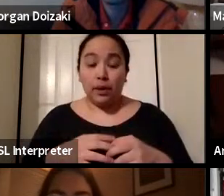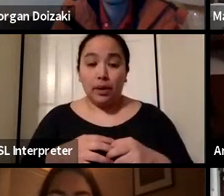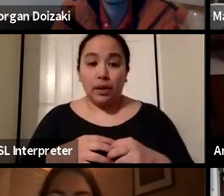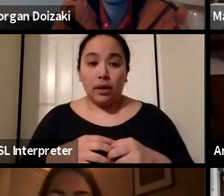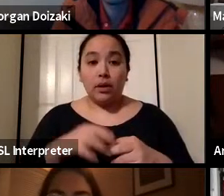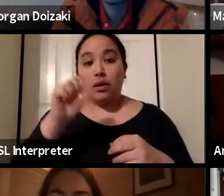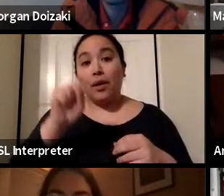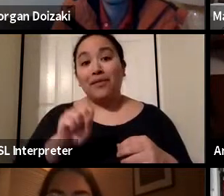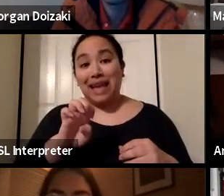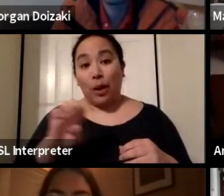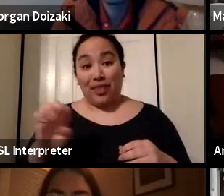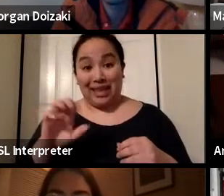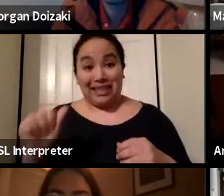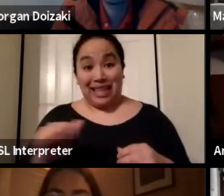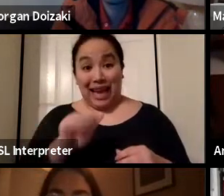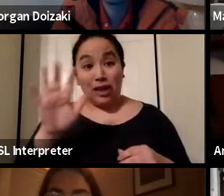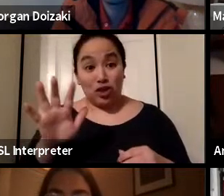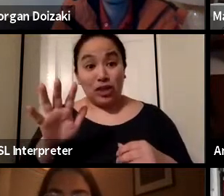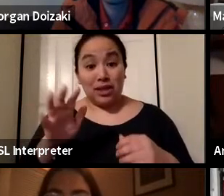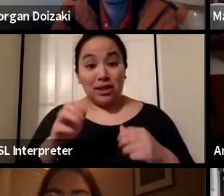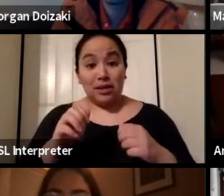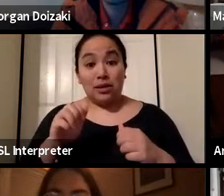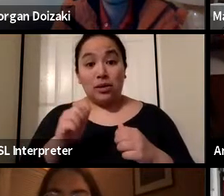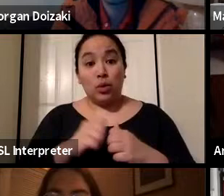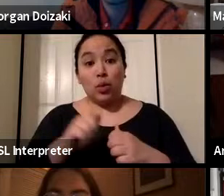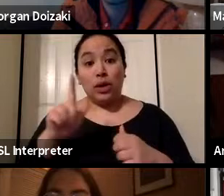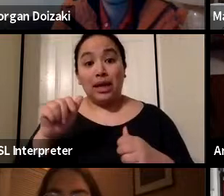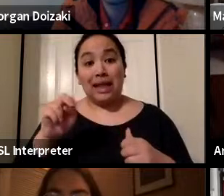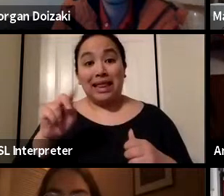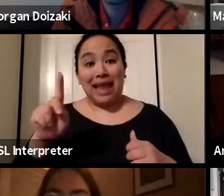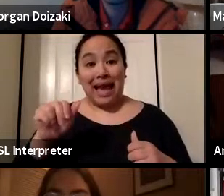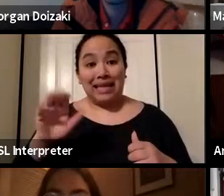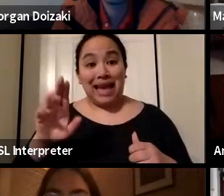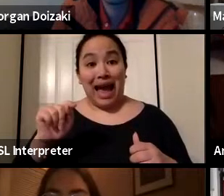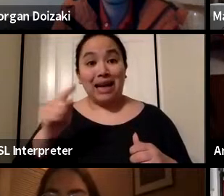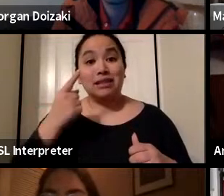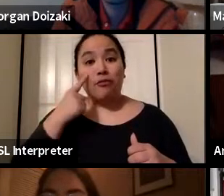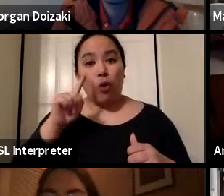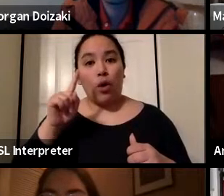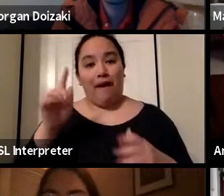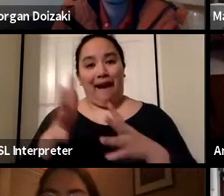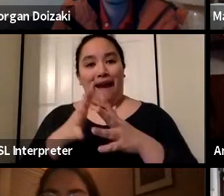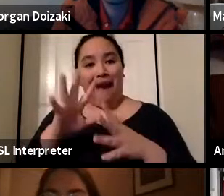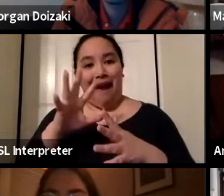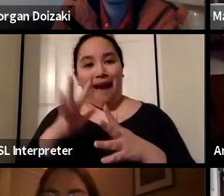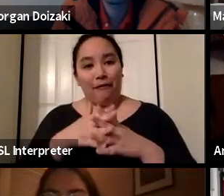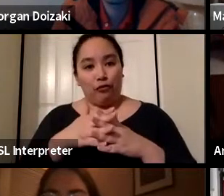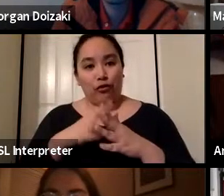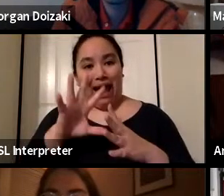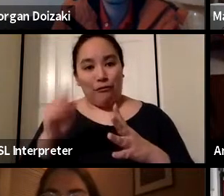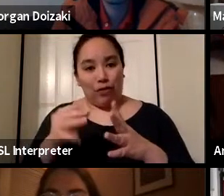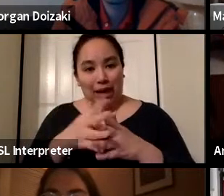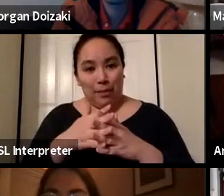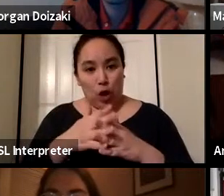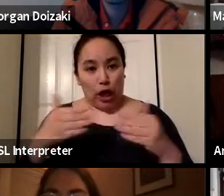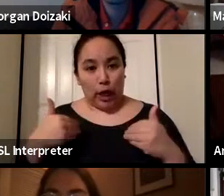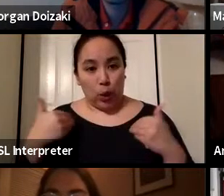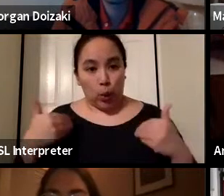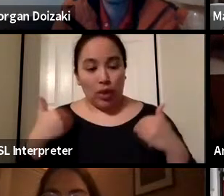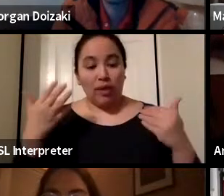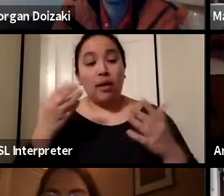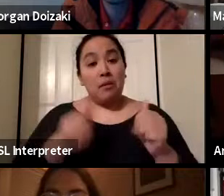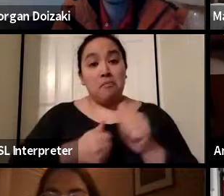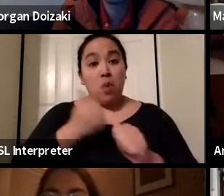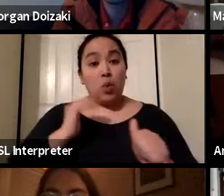Southeast Asian, Latinx, African American youth who are represented at the table. I want to say the majority of our youth are